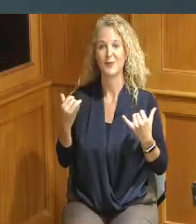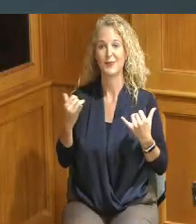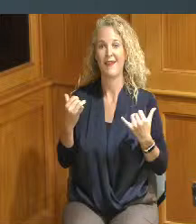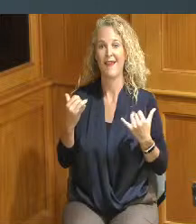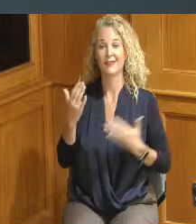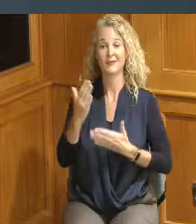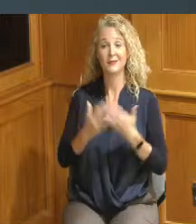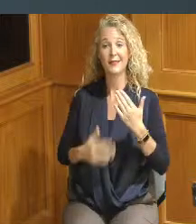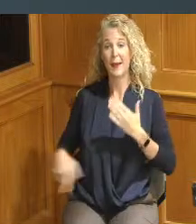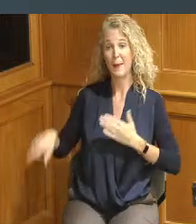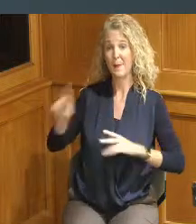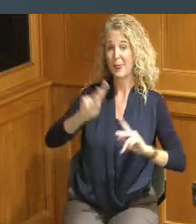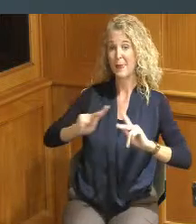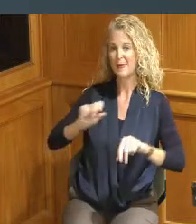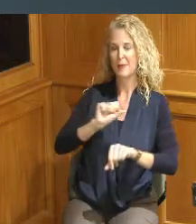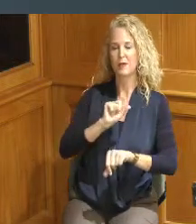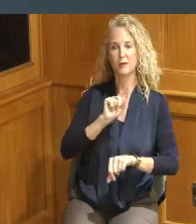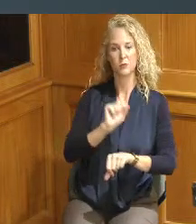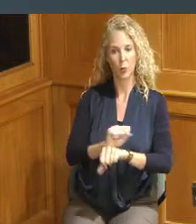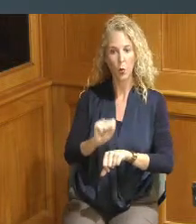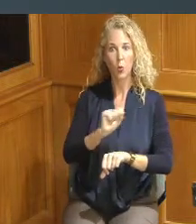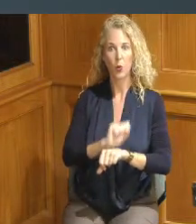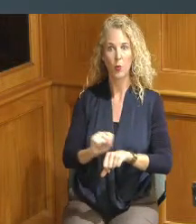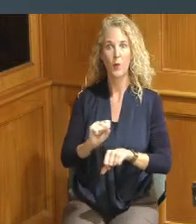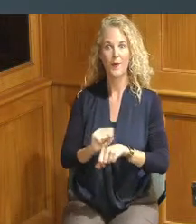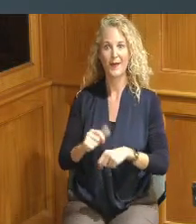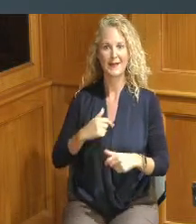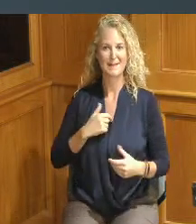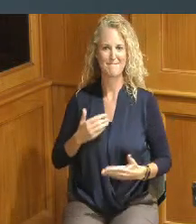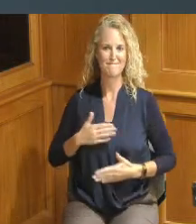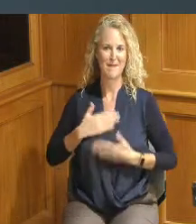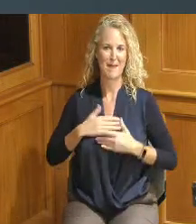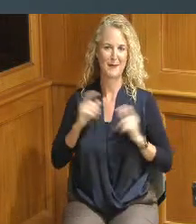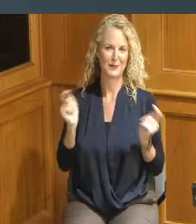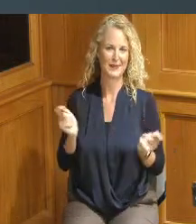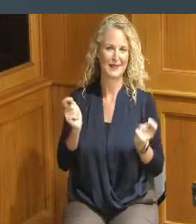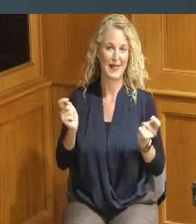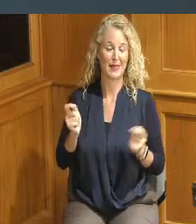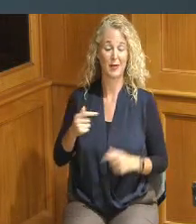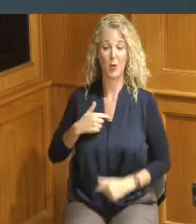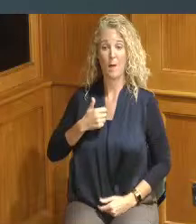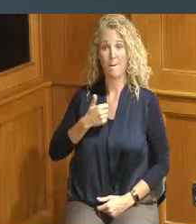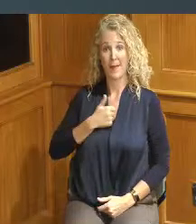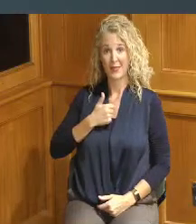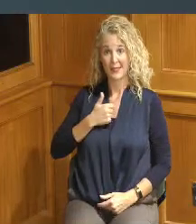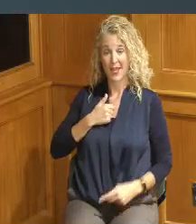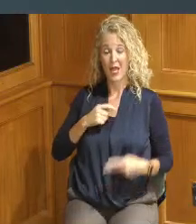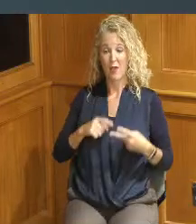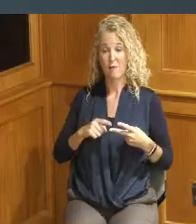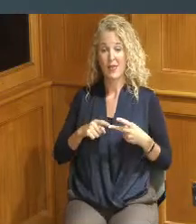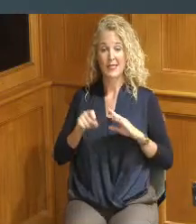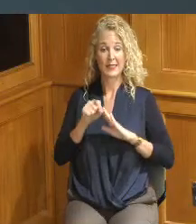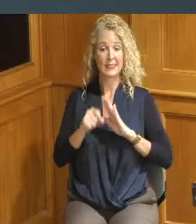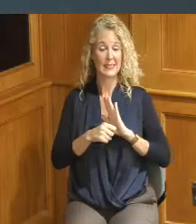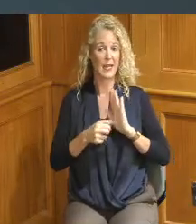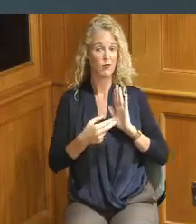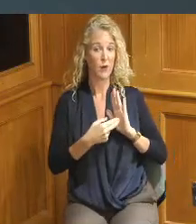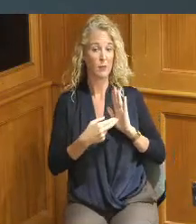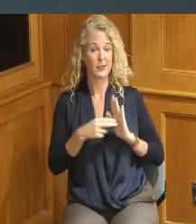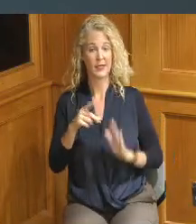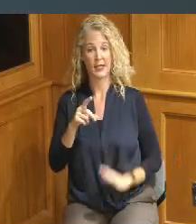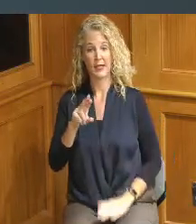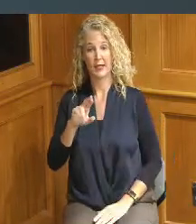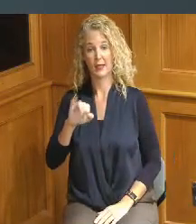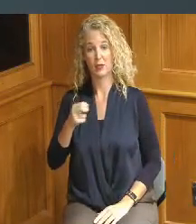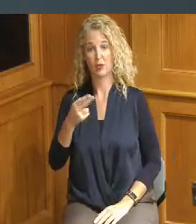some of the people that are working on the ground. I know myself and Commissioner Dreehouse, when I think we were state representatives, I was president